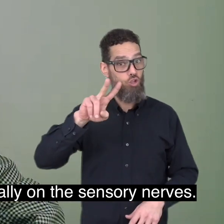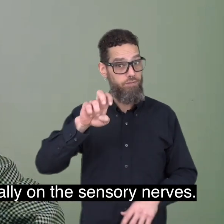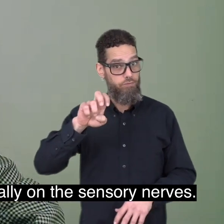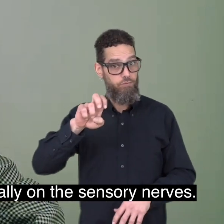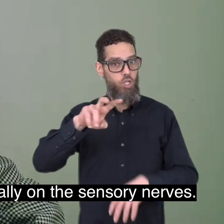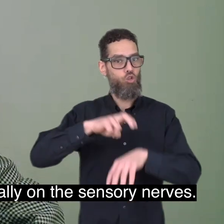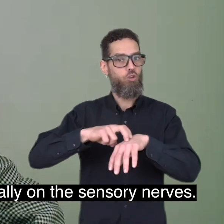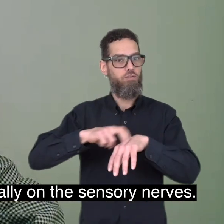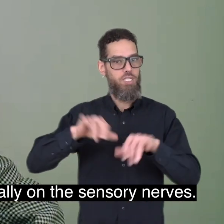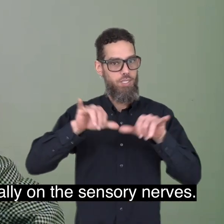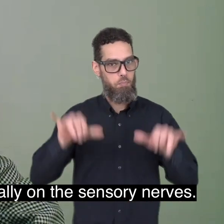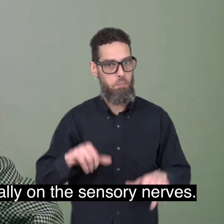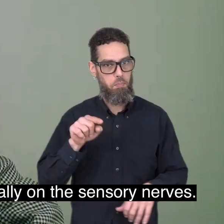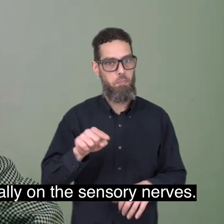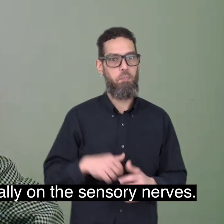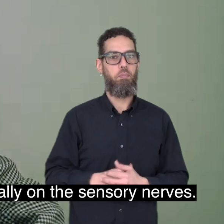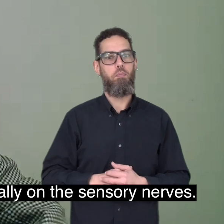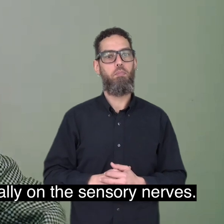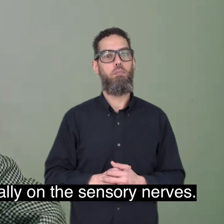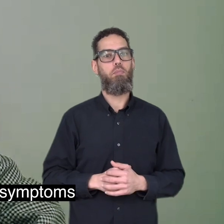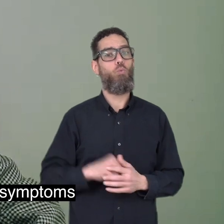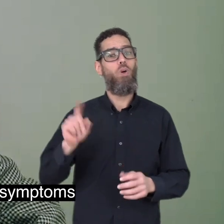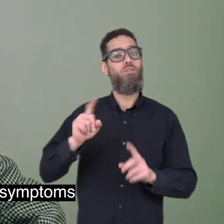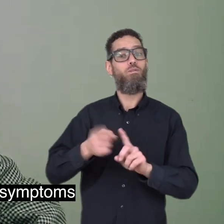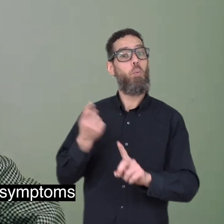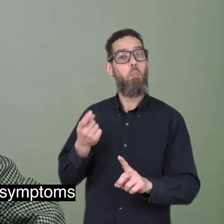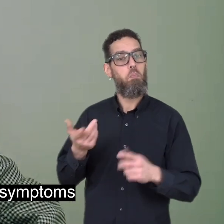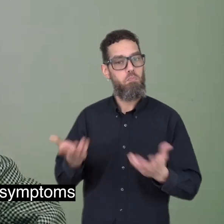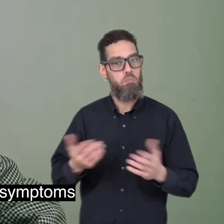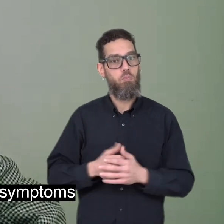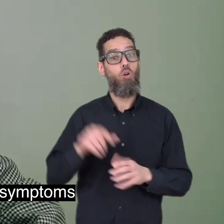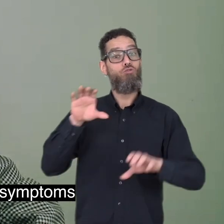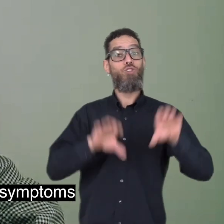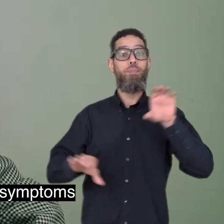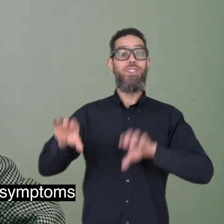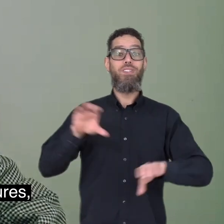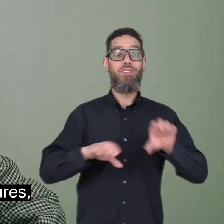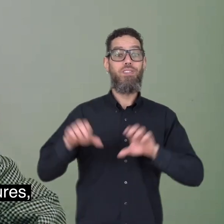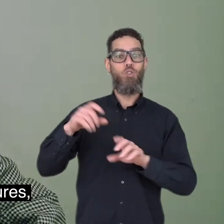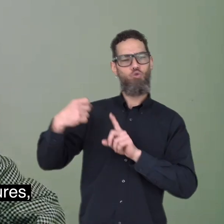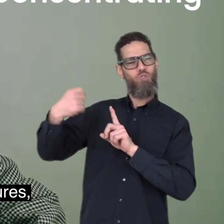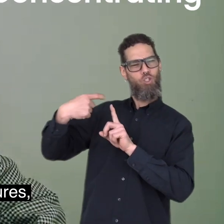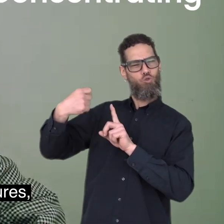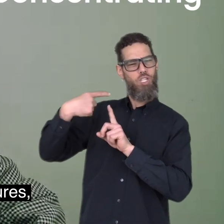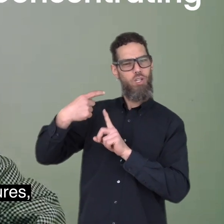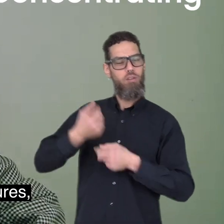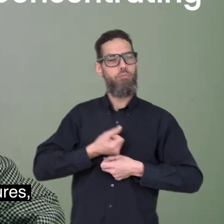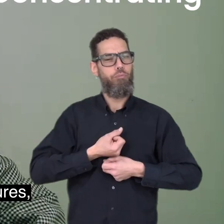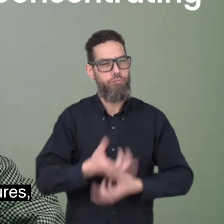of symptoms being provoked from chemical exposures, usually including headaches, fatigue,